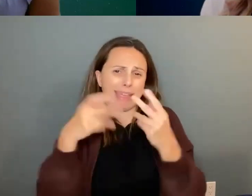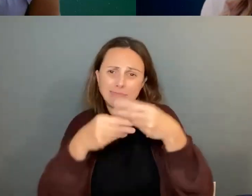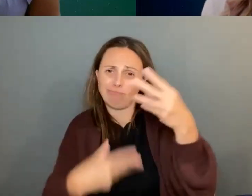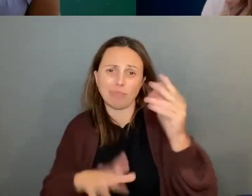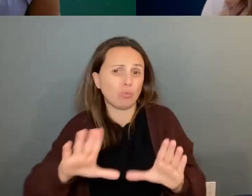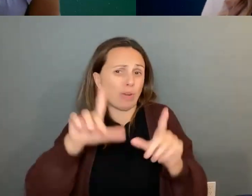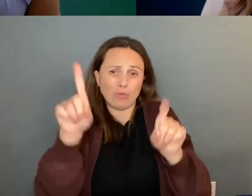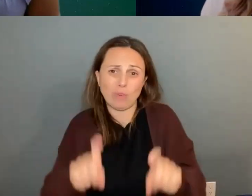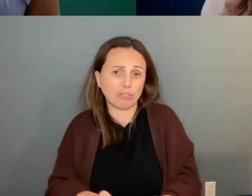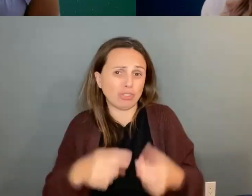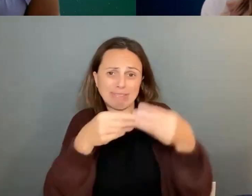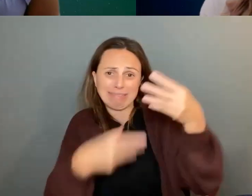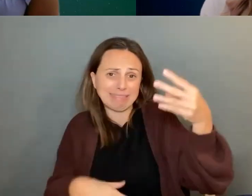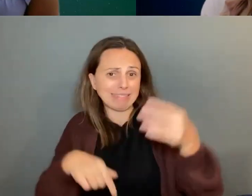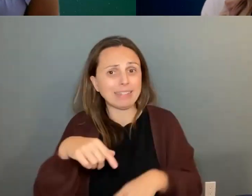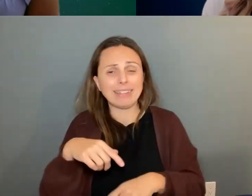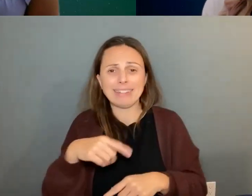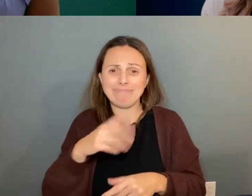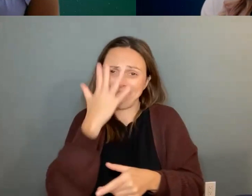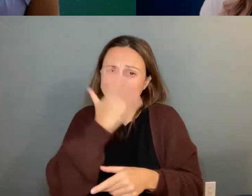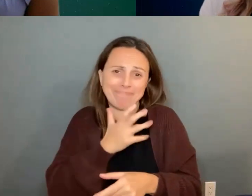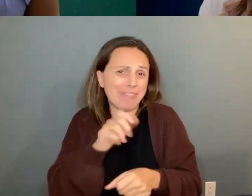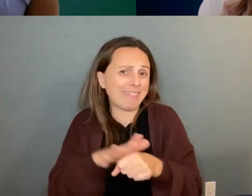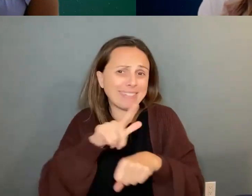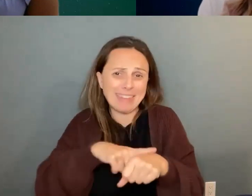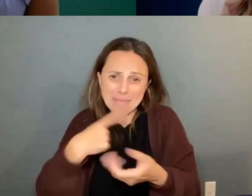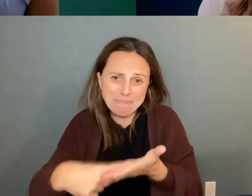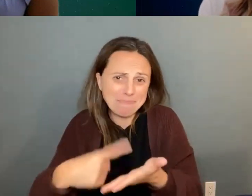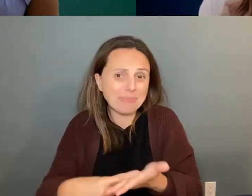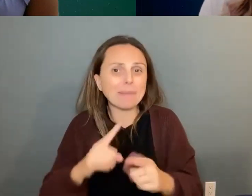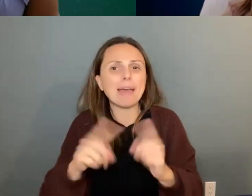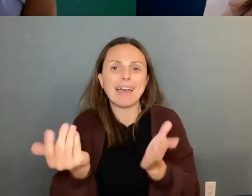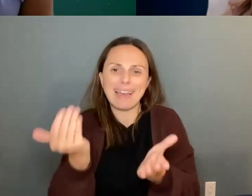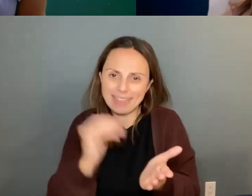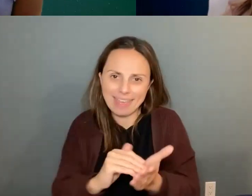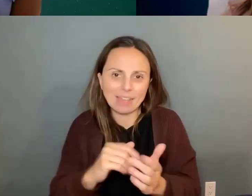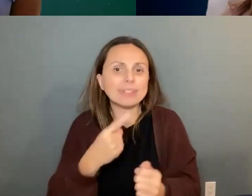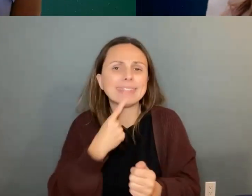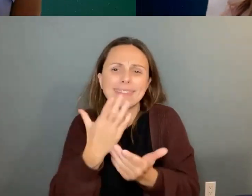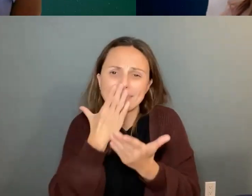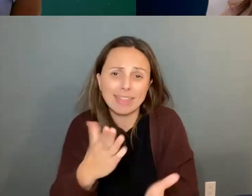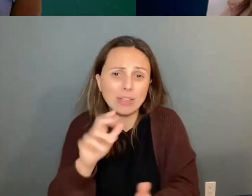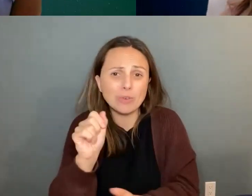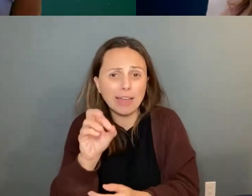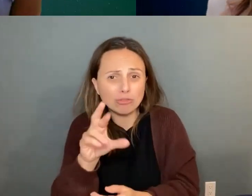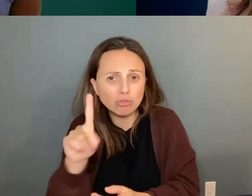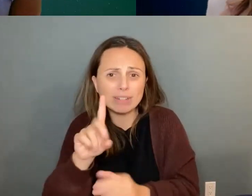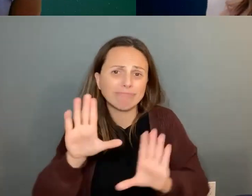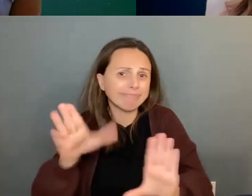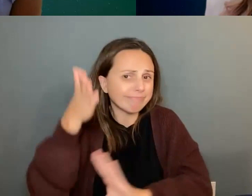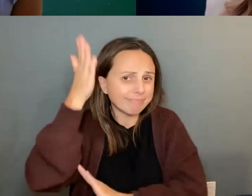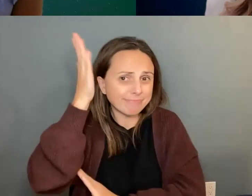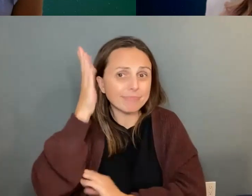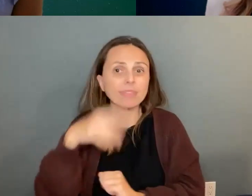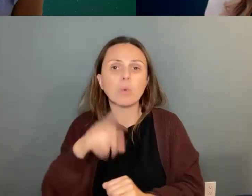in the queue that unfortunately we don't have time to get to. But again, just want to say thank you, Astrid, for a great